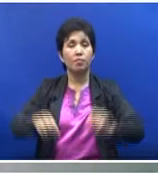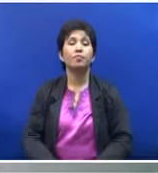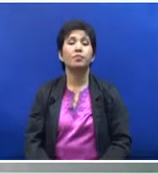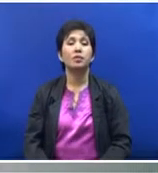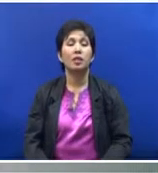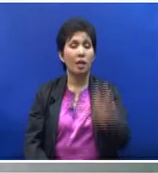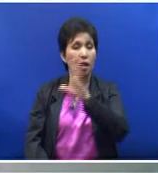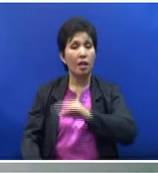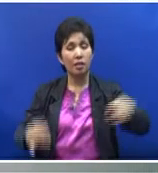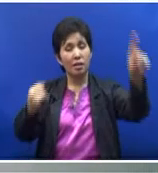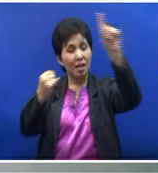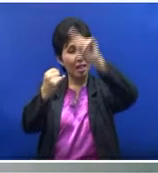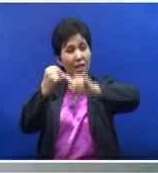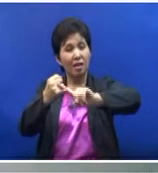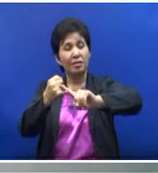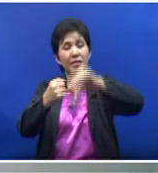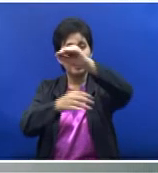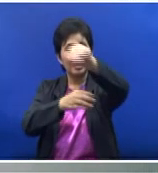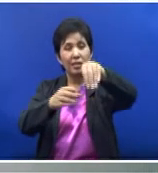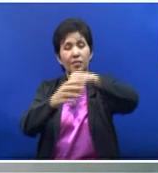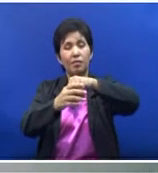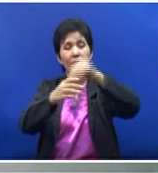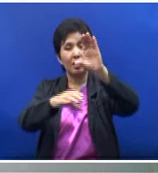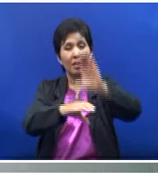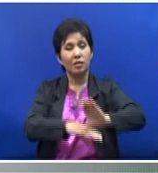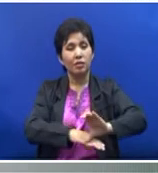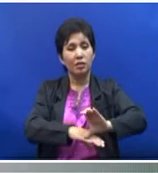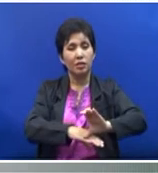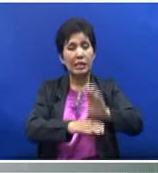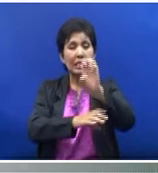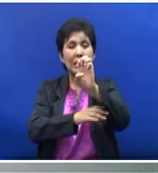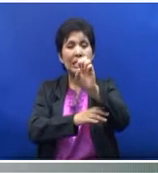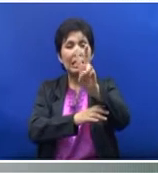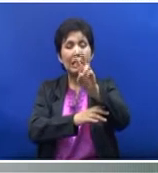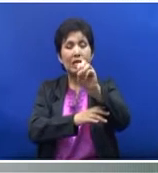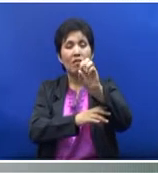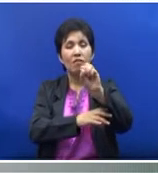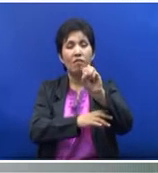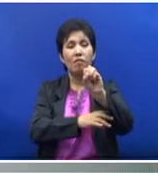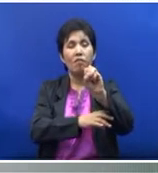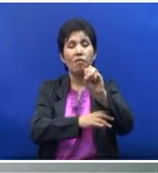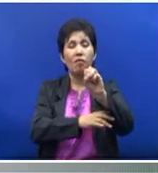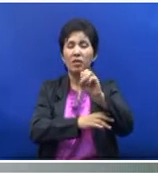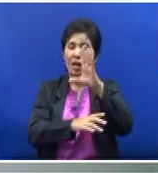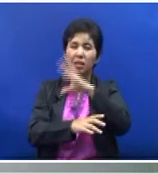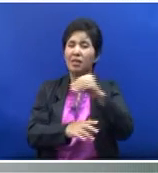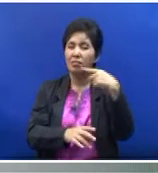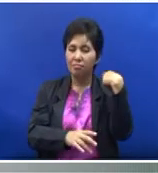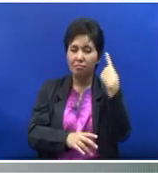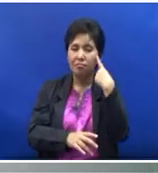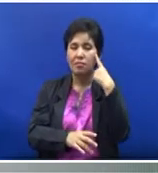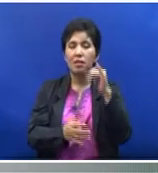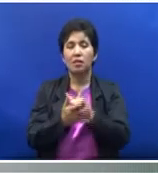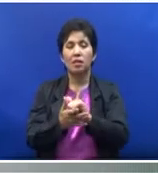sequence. Okay, and it involves cultural evolution. Okay, and it is assumed that